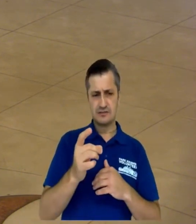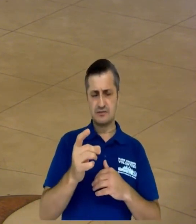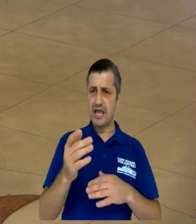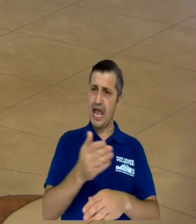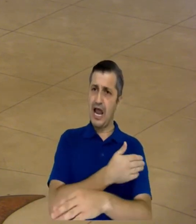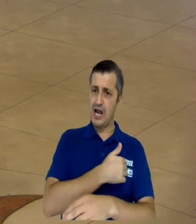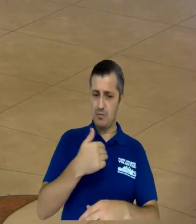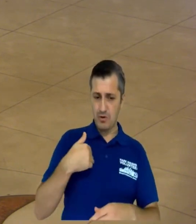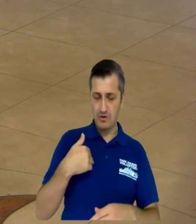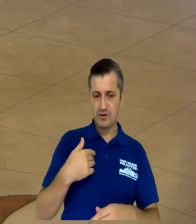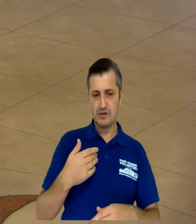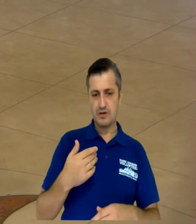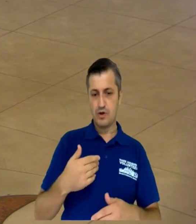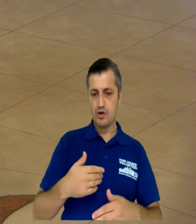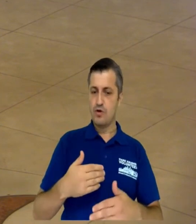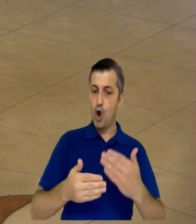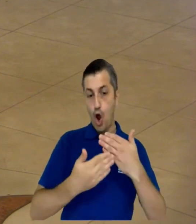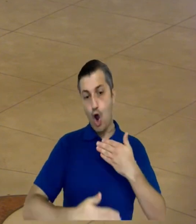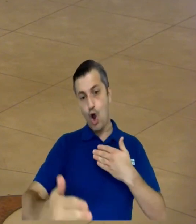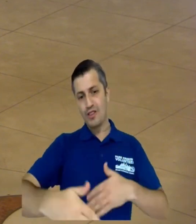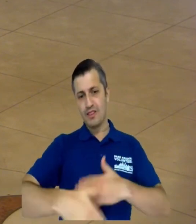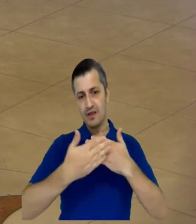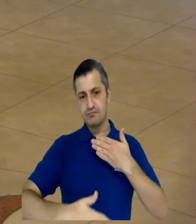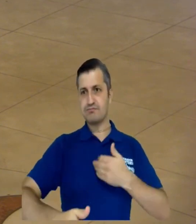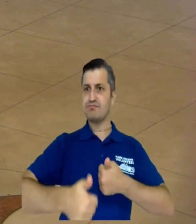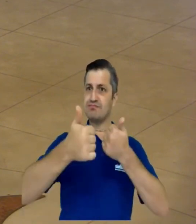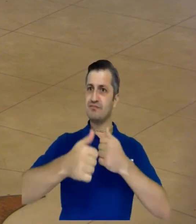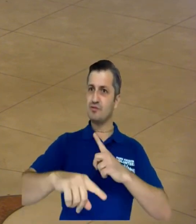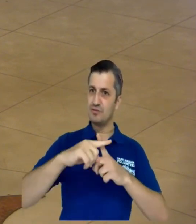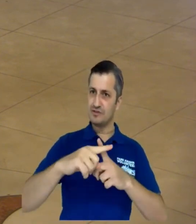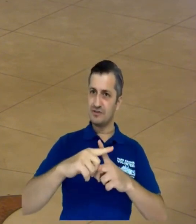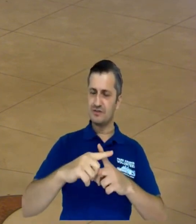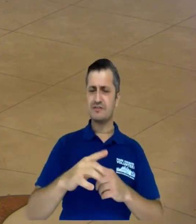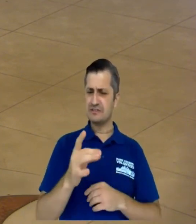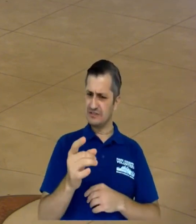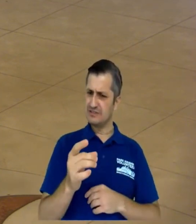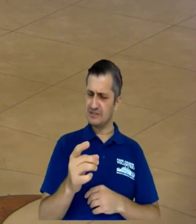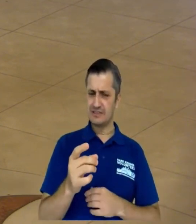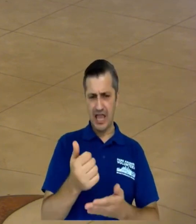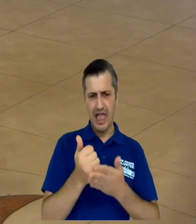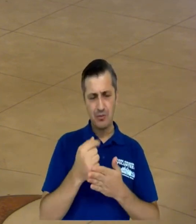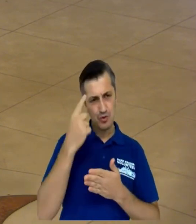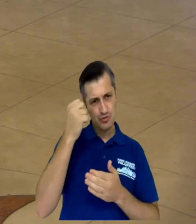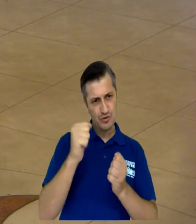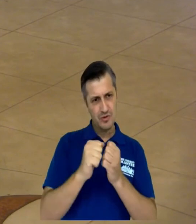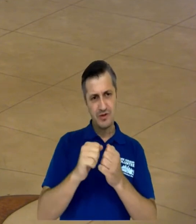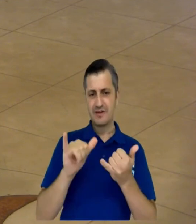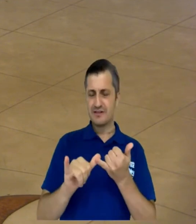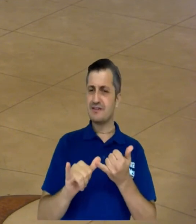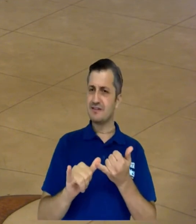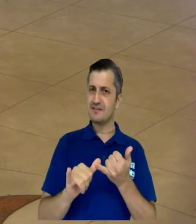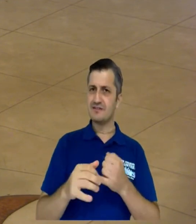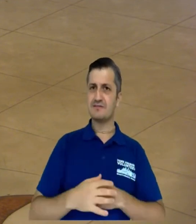I see that. So chanting is directly trying to remember Krishna. Like, even when we're chanting, we have